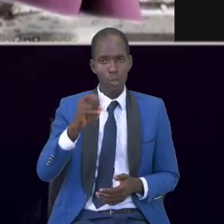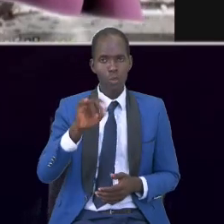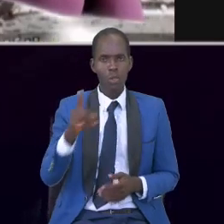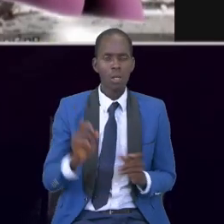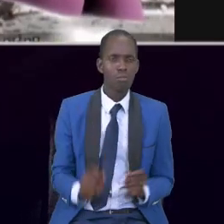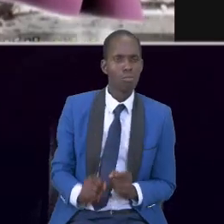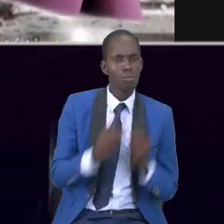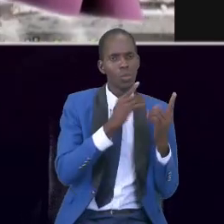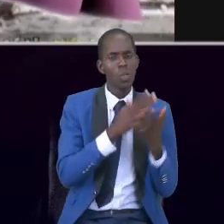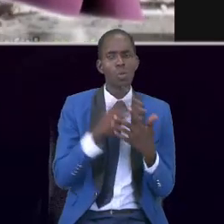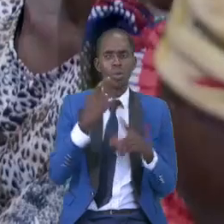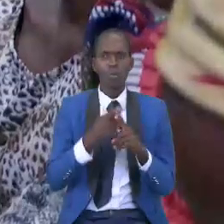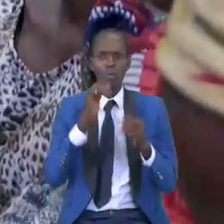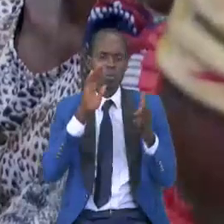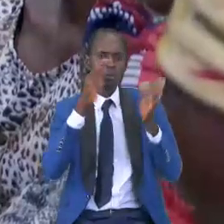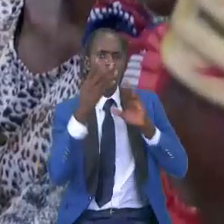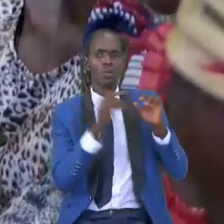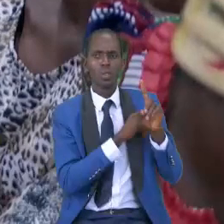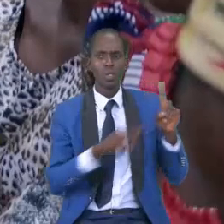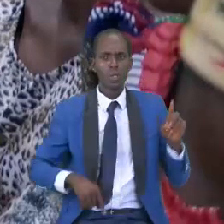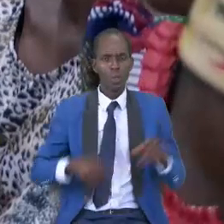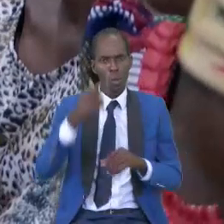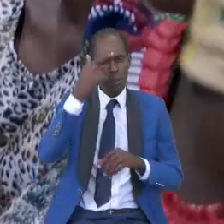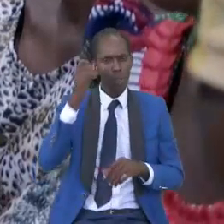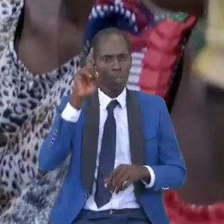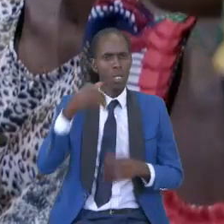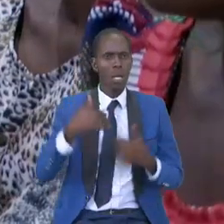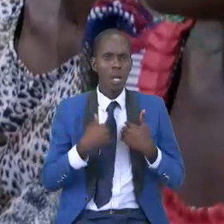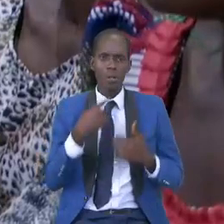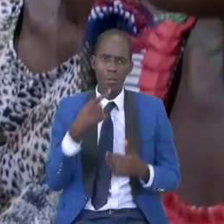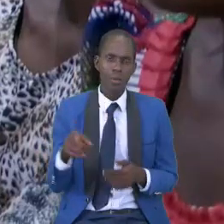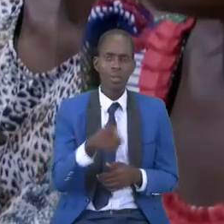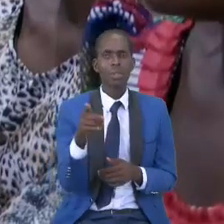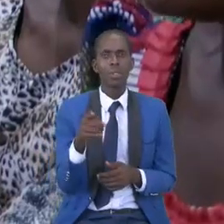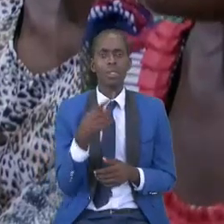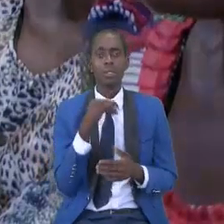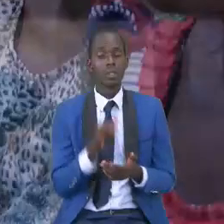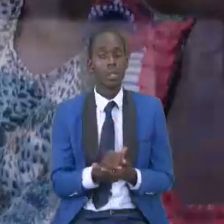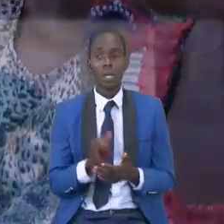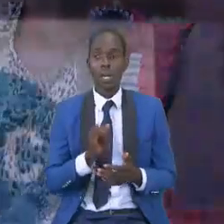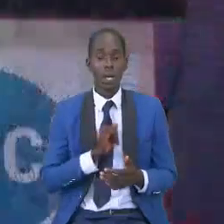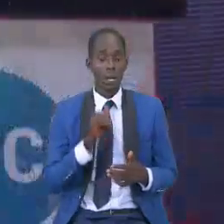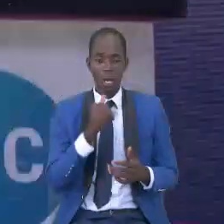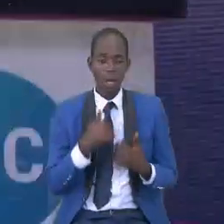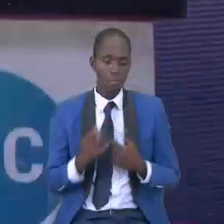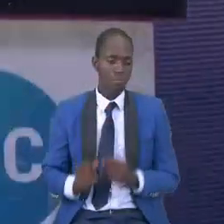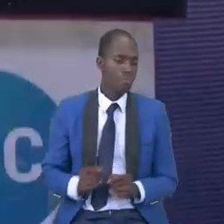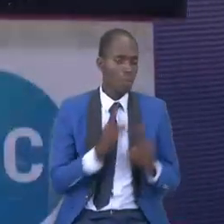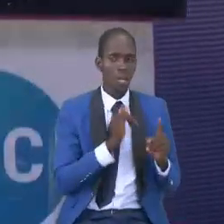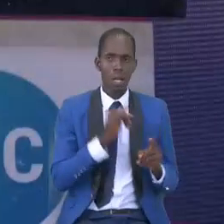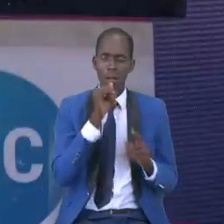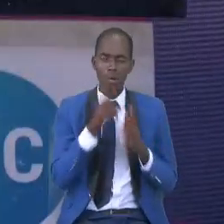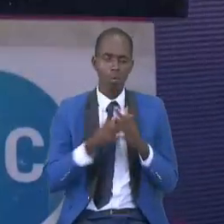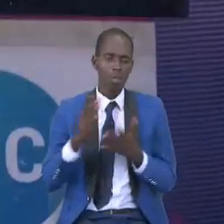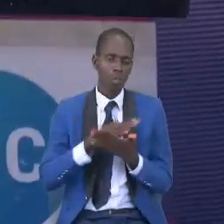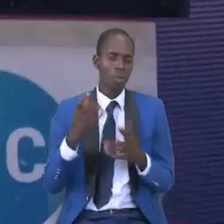had told them, he said, I'm fleeing, I'm running away from the presence of God. Jonah, you're trying to do the